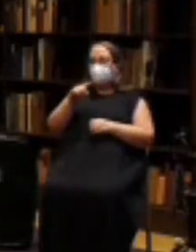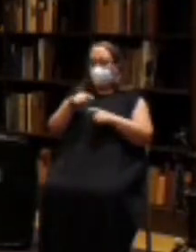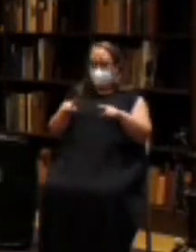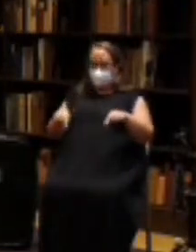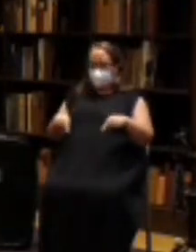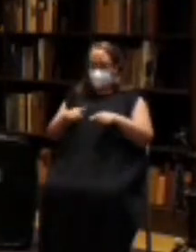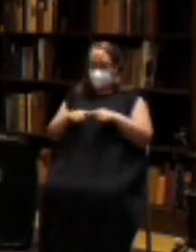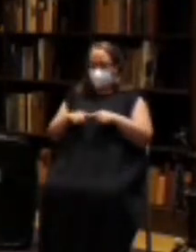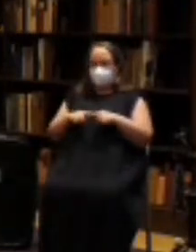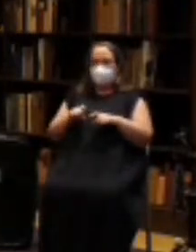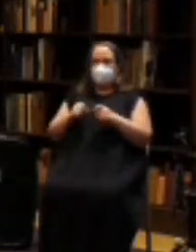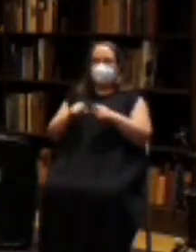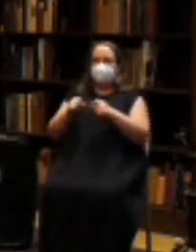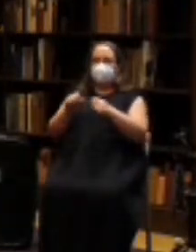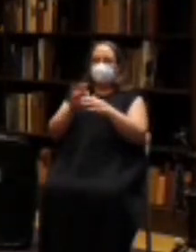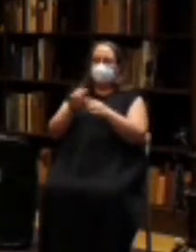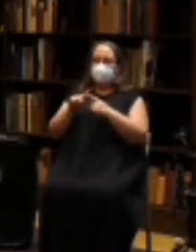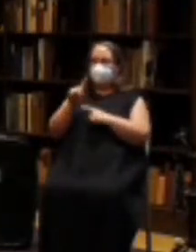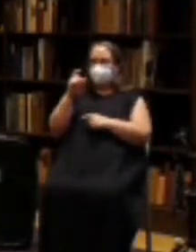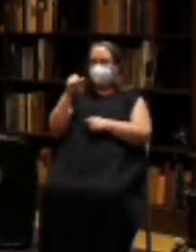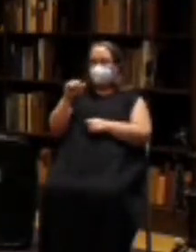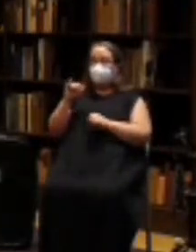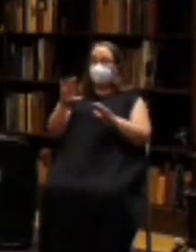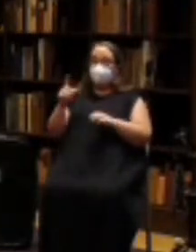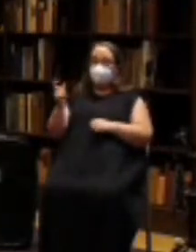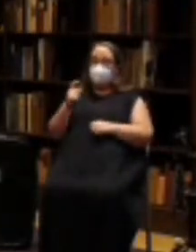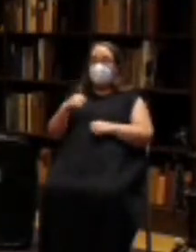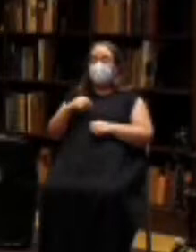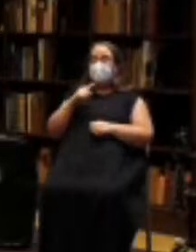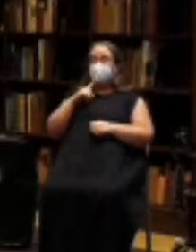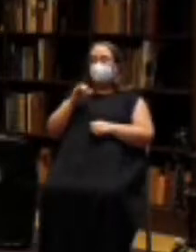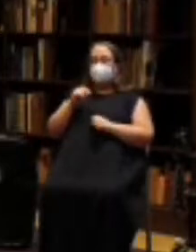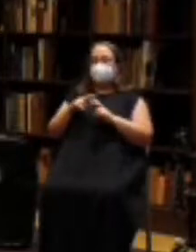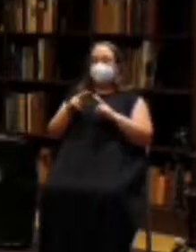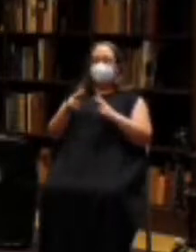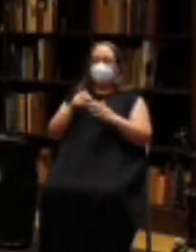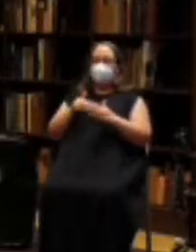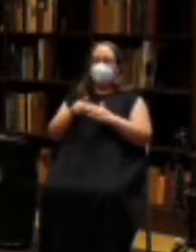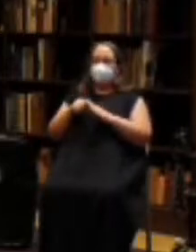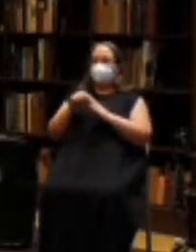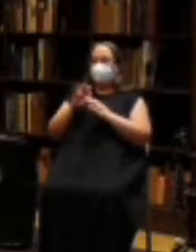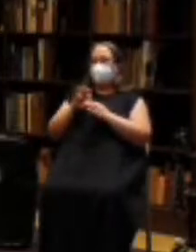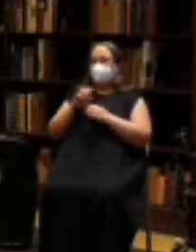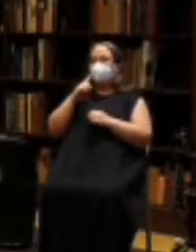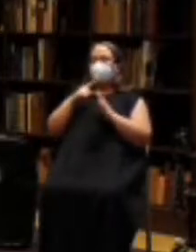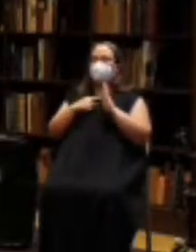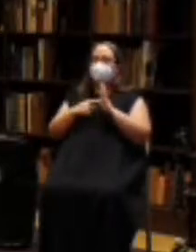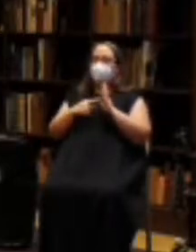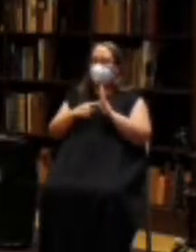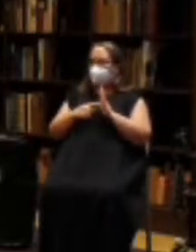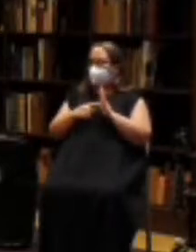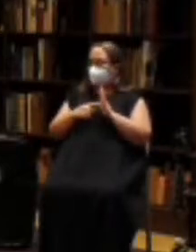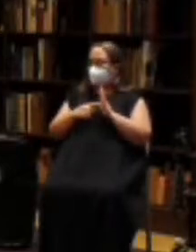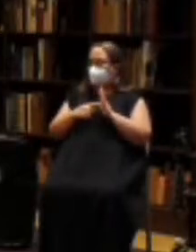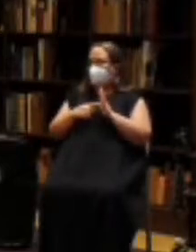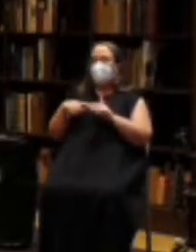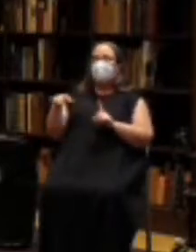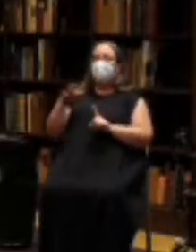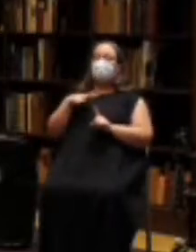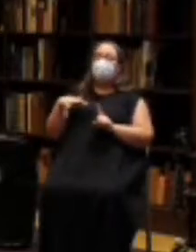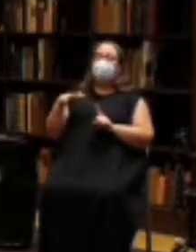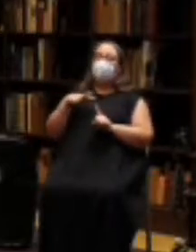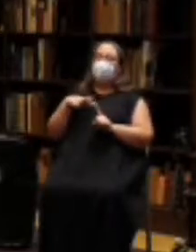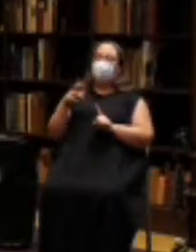relate to Black activism? Yeah, no, that's a great question. And I would say that it is deeply related. So for example, the